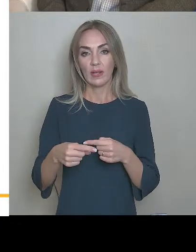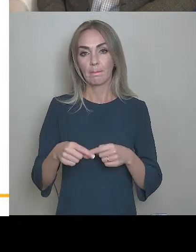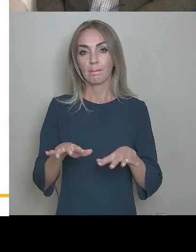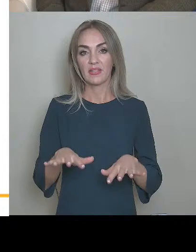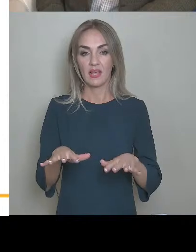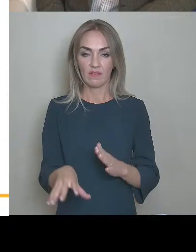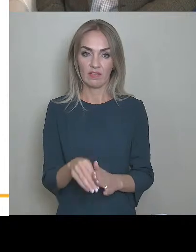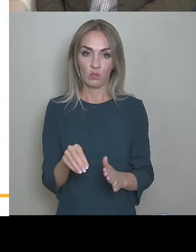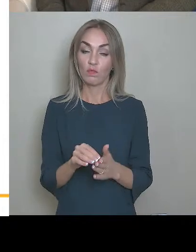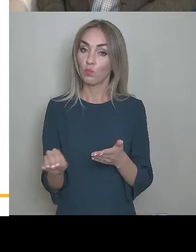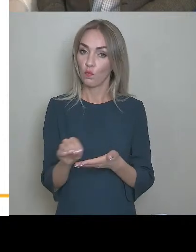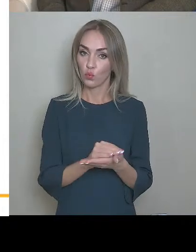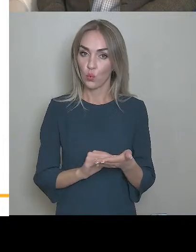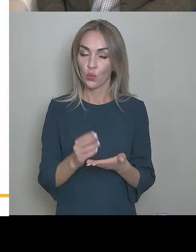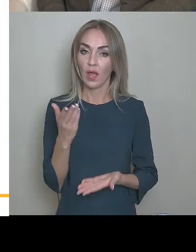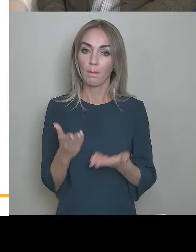the